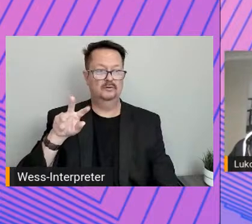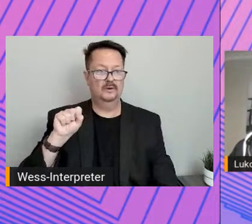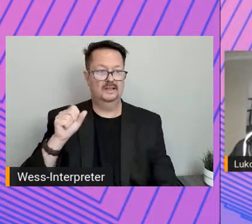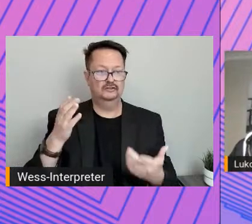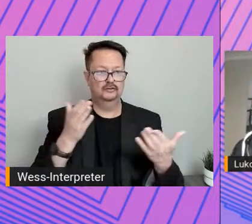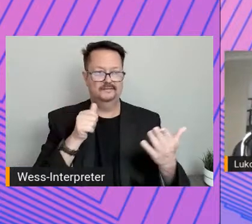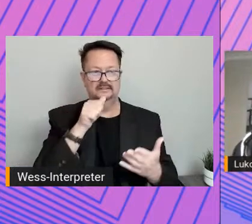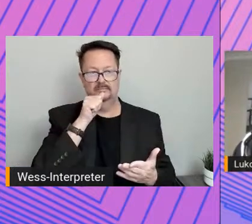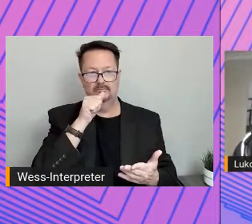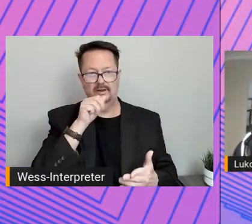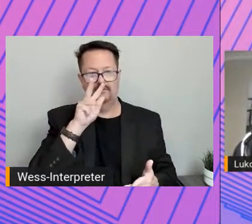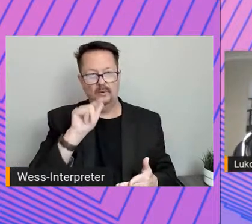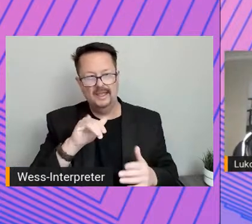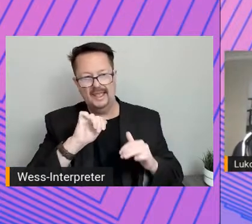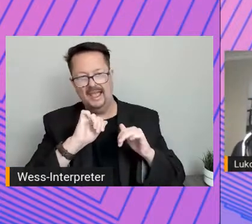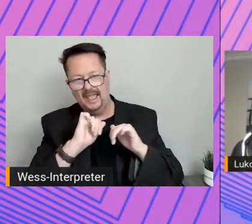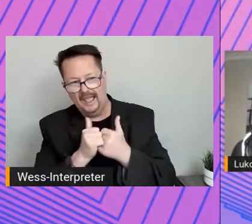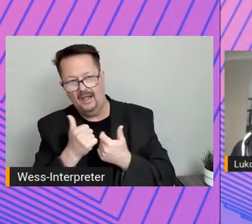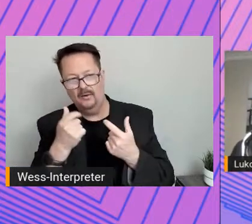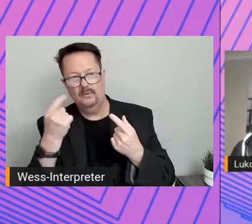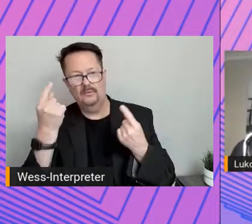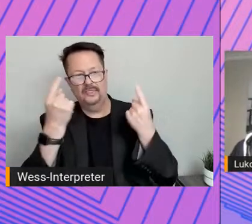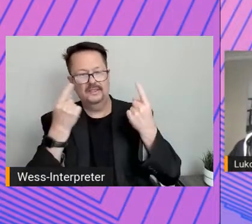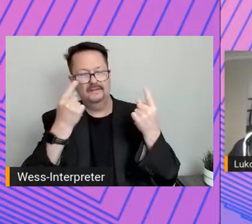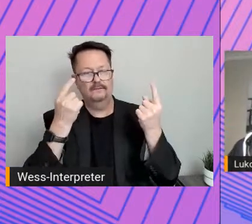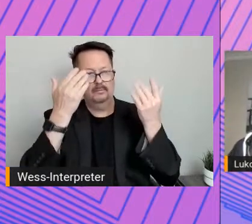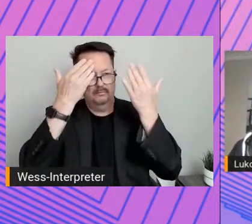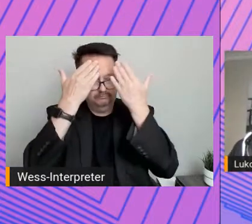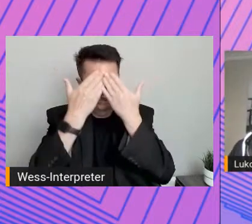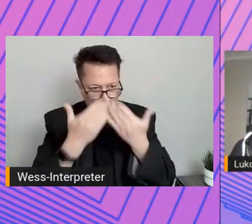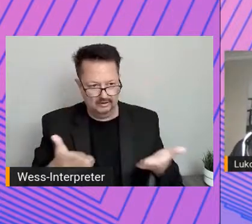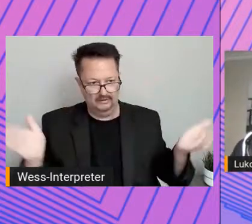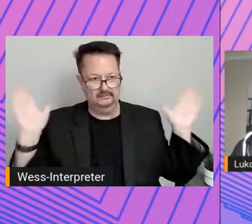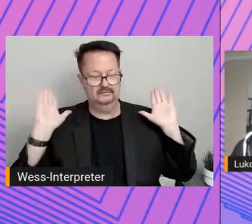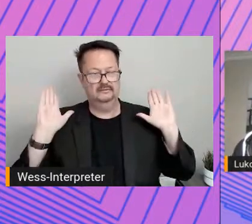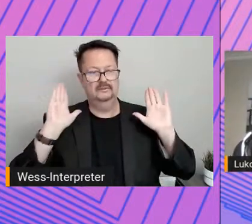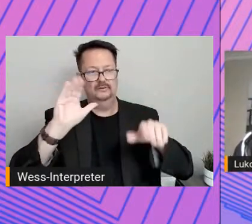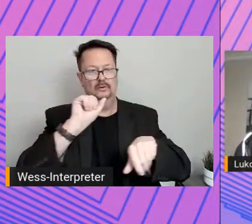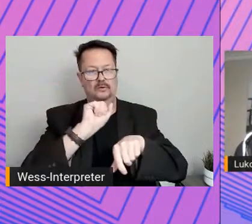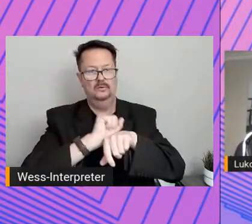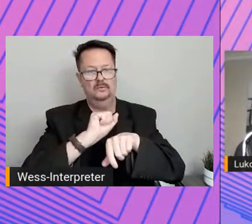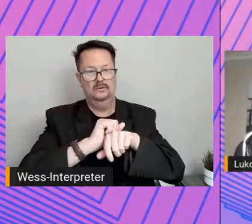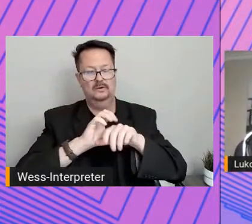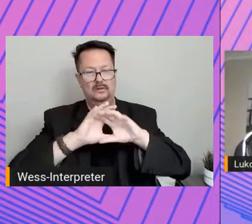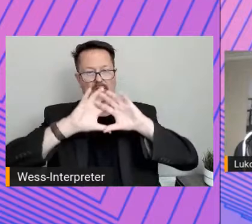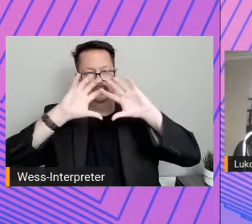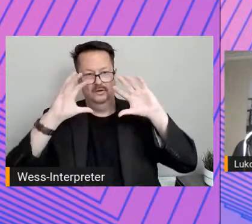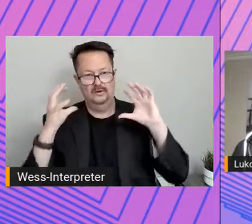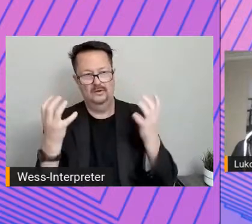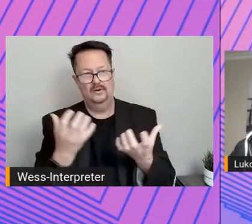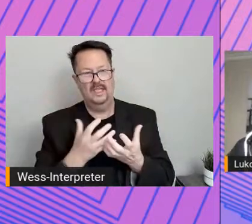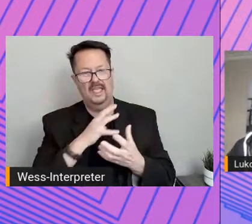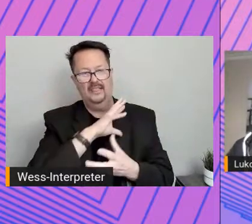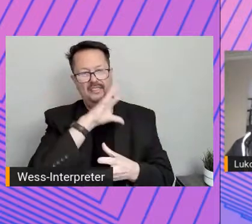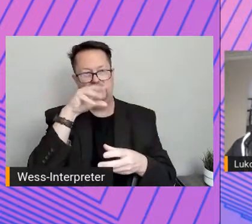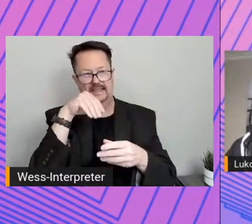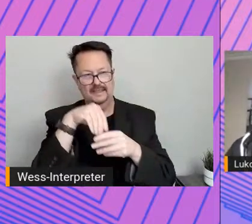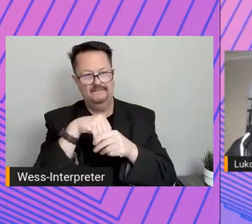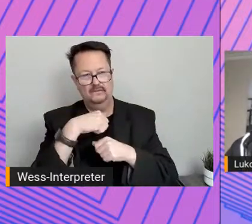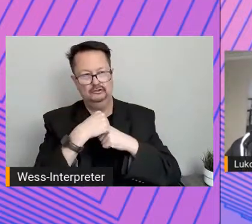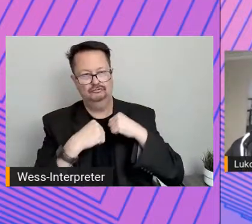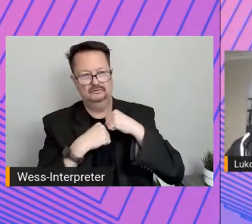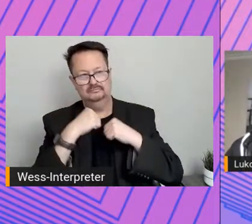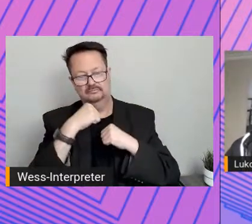is to sort of like have you thinking from a broader perspective around your container workloads and thinking around the infrastructure side of things and the different